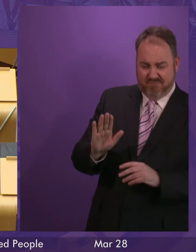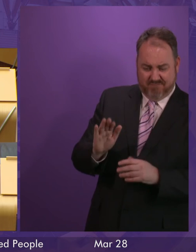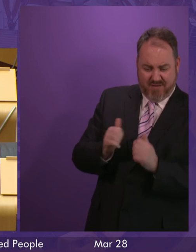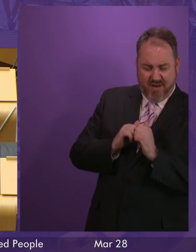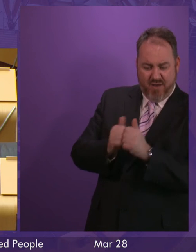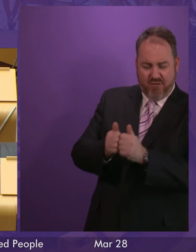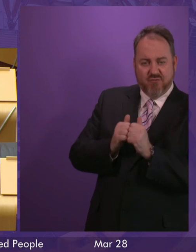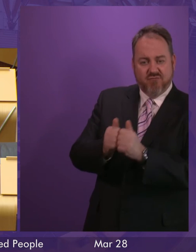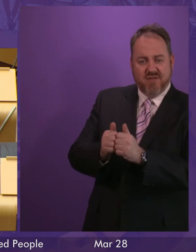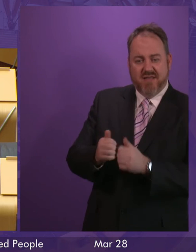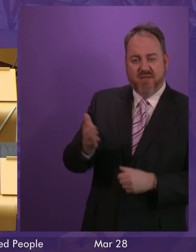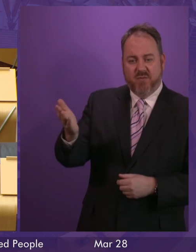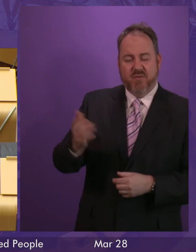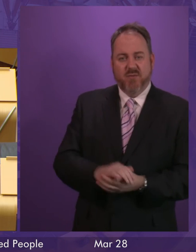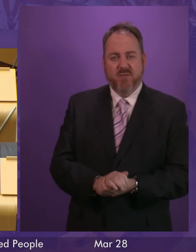agree.